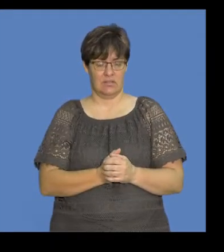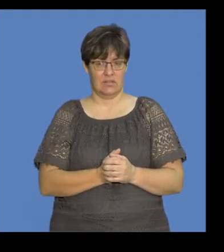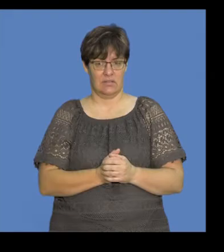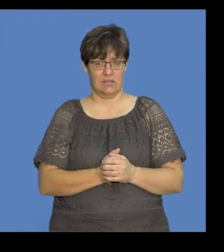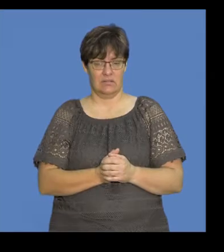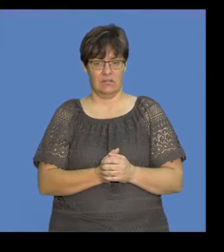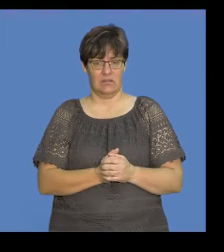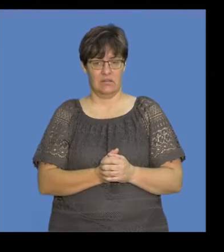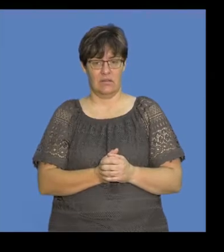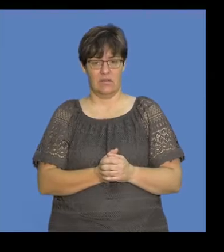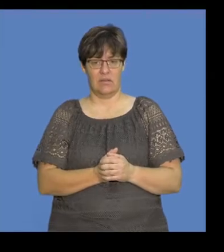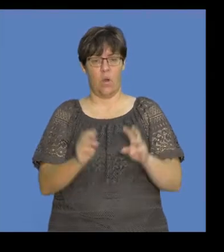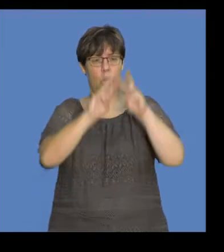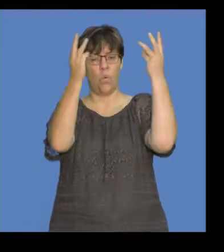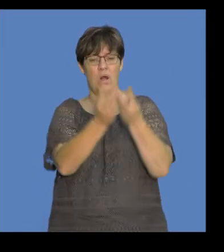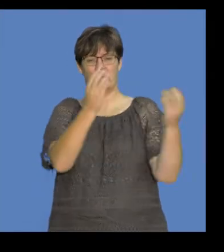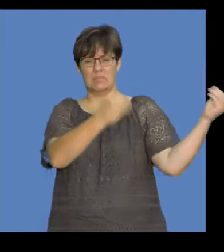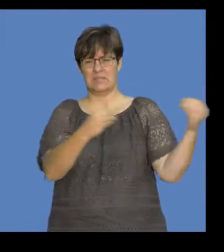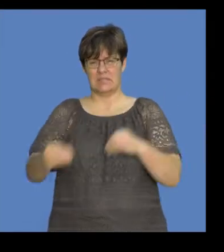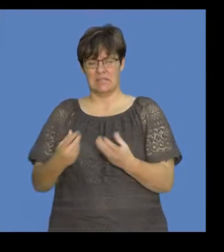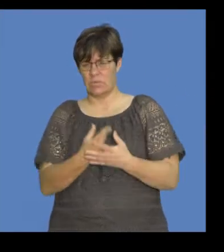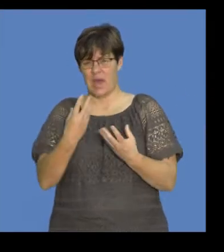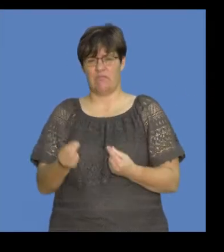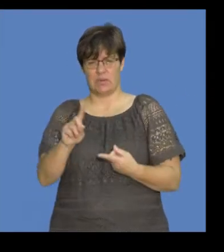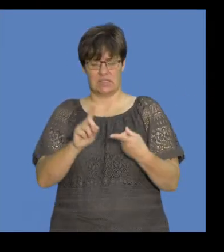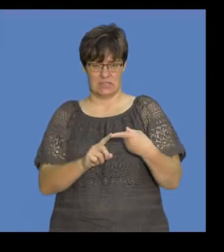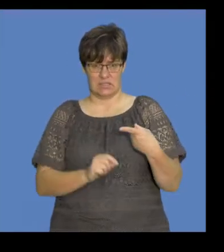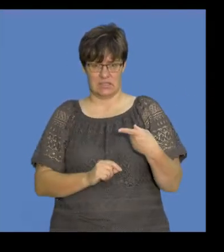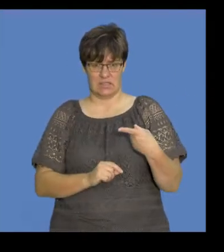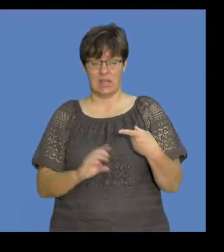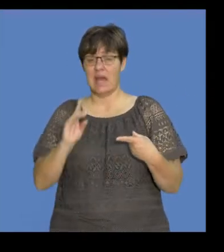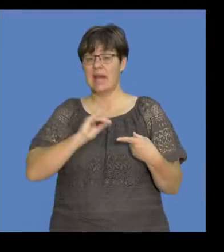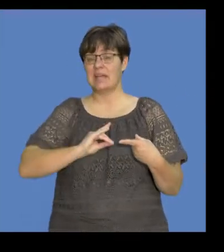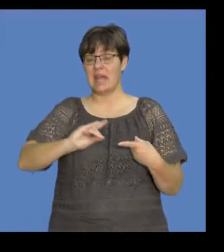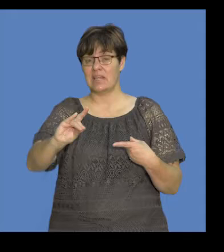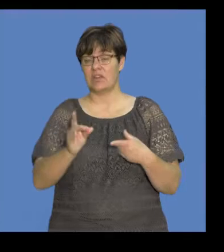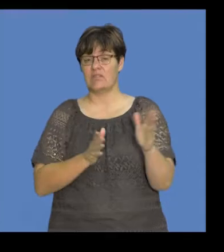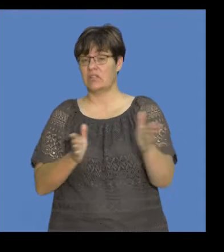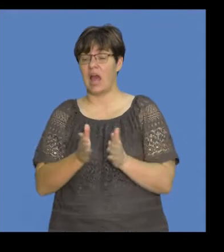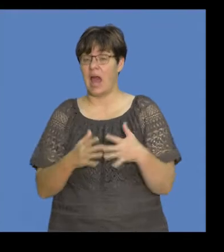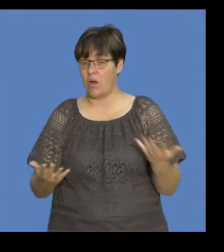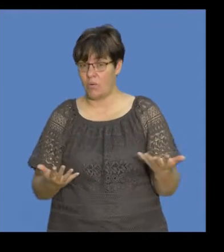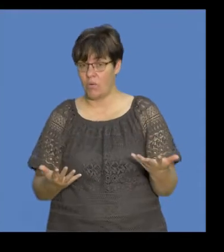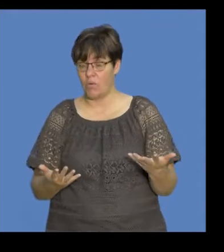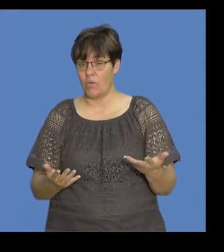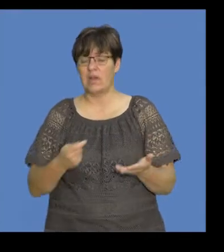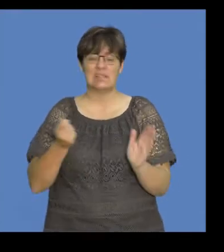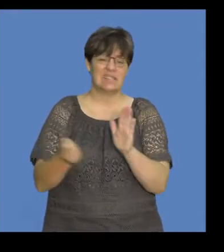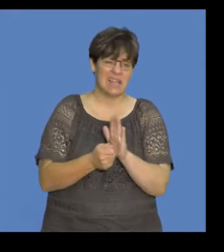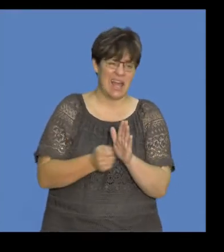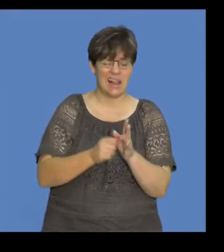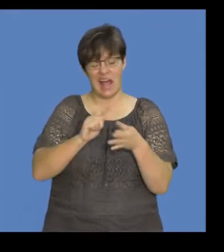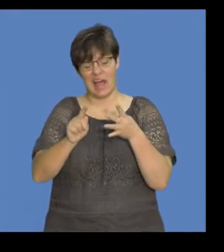in the business world, what do we have? Your cash is facilitated by depositing your sales and